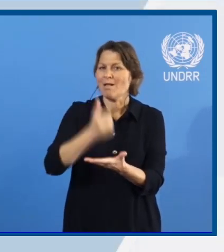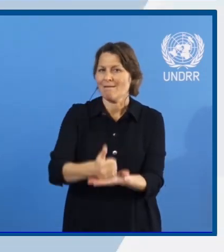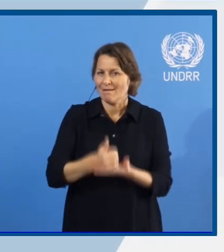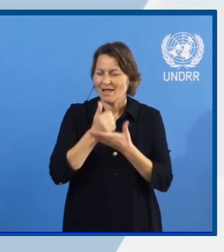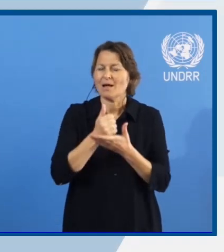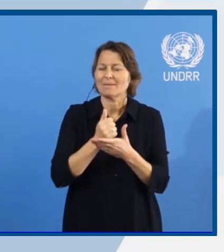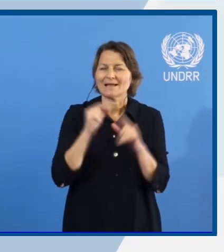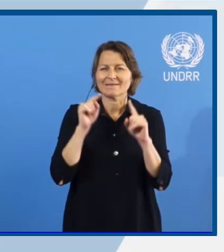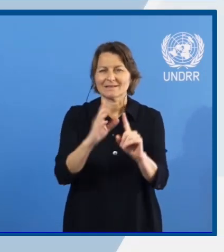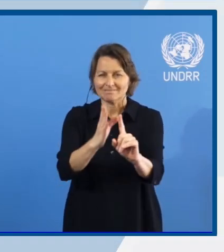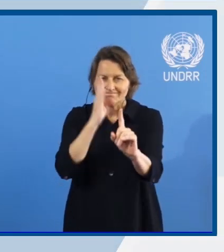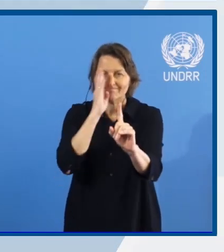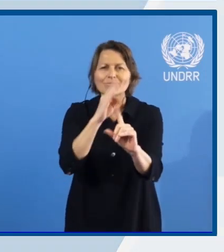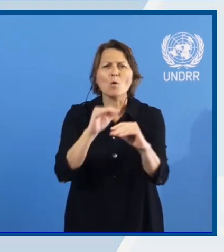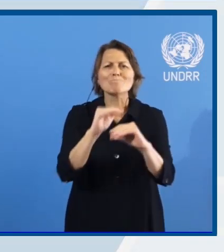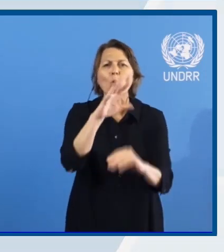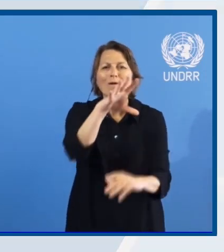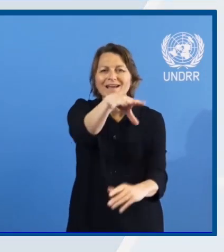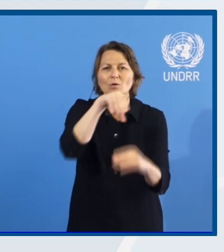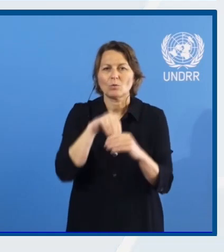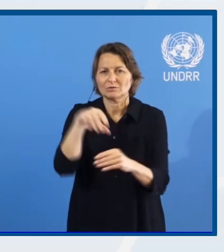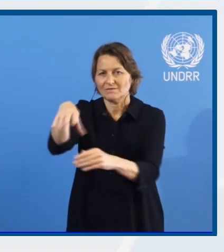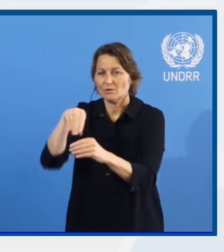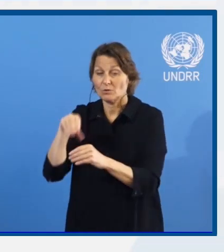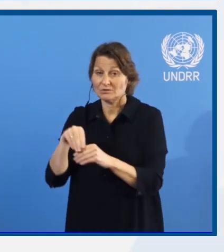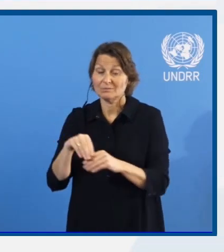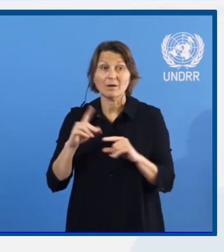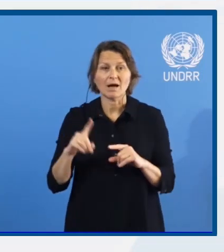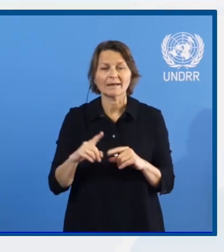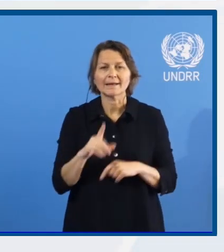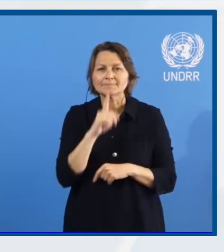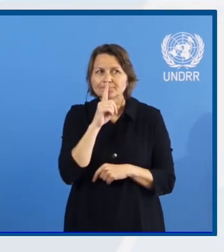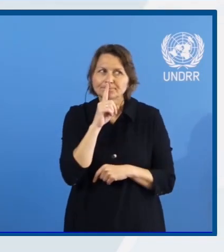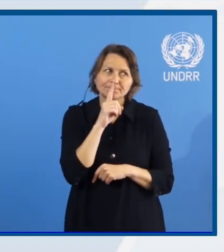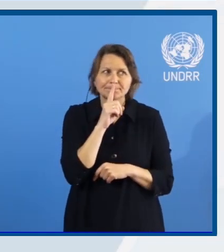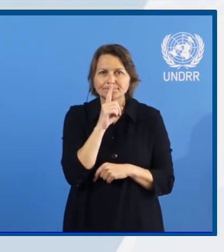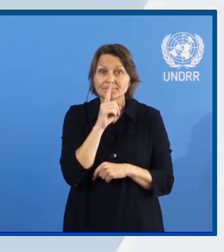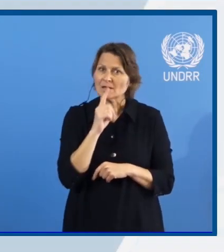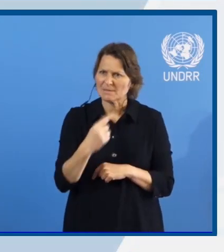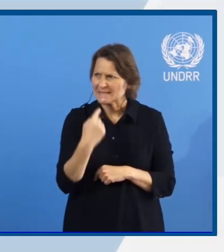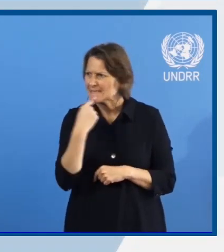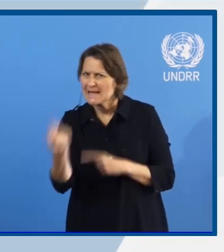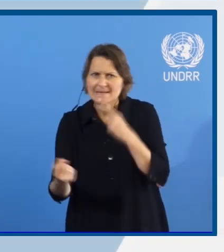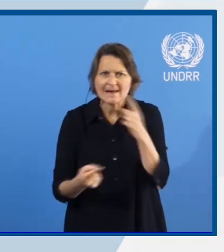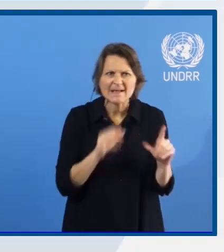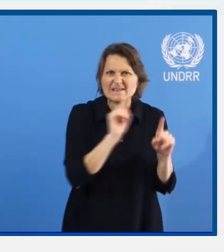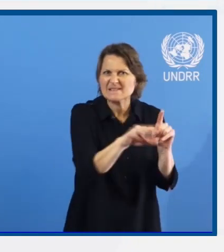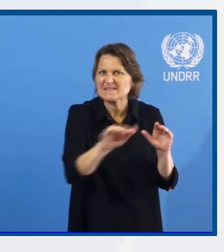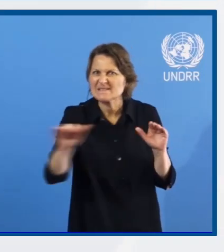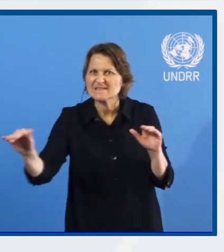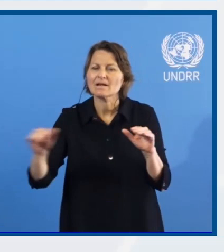And we need to be very vocal in different organizations that we get the disability